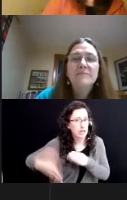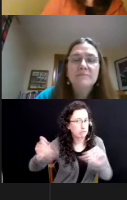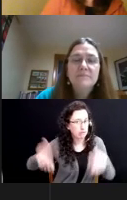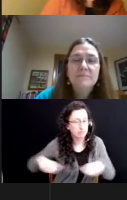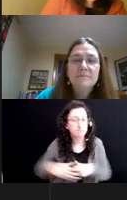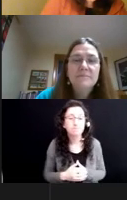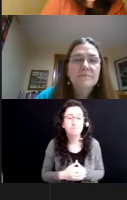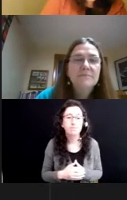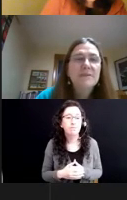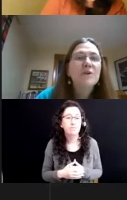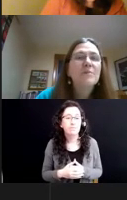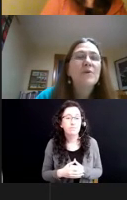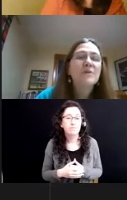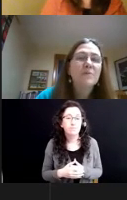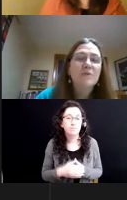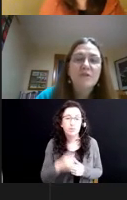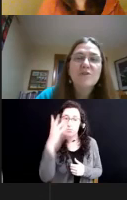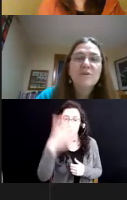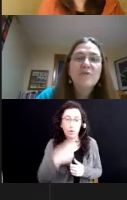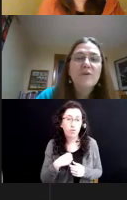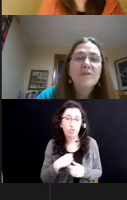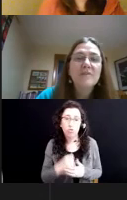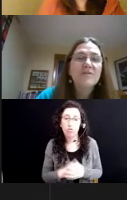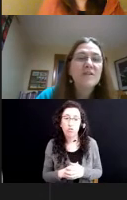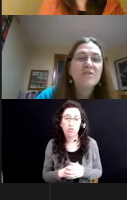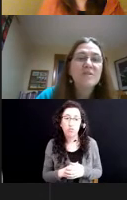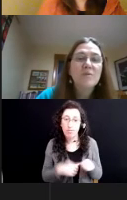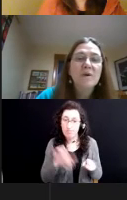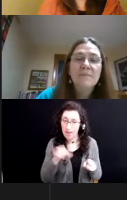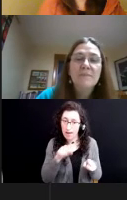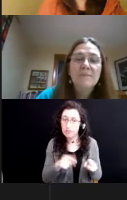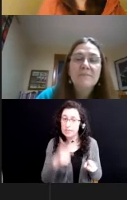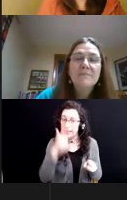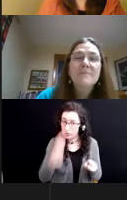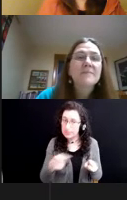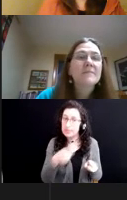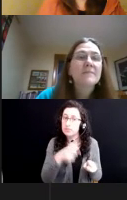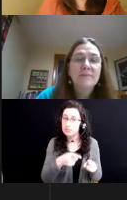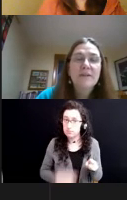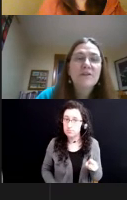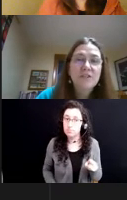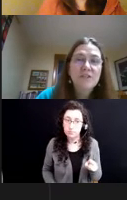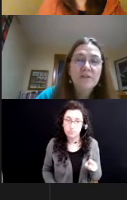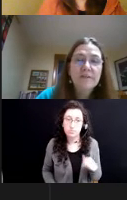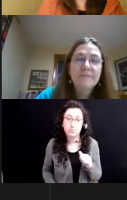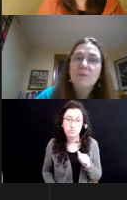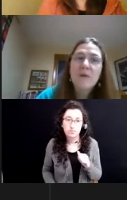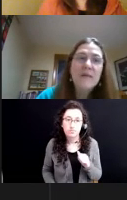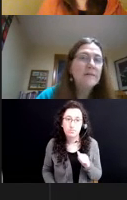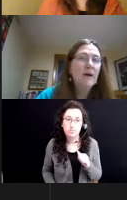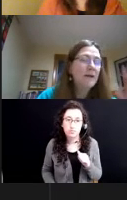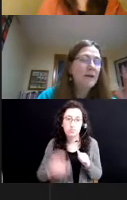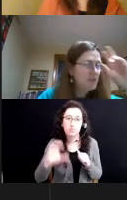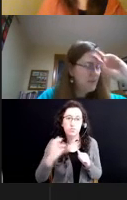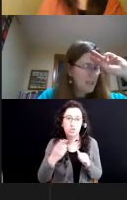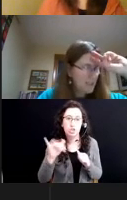about some of their components. Bird's foot trefoil is another interesting one. Here's the chicory,